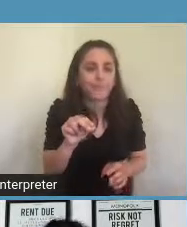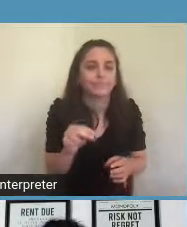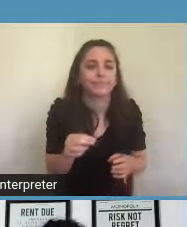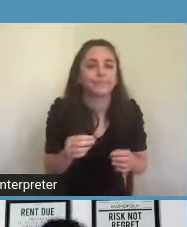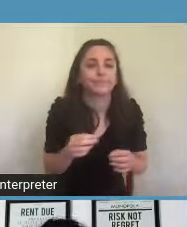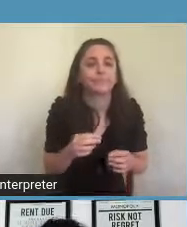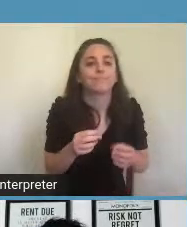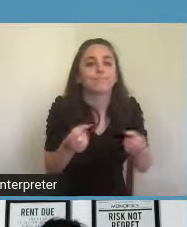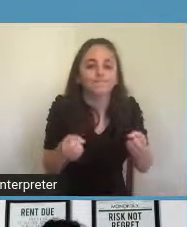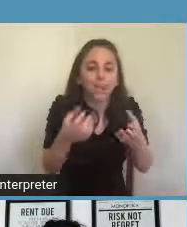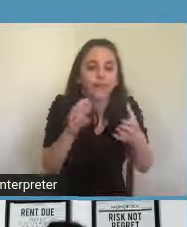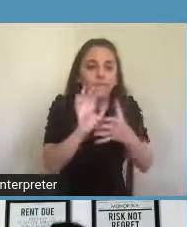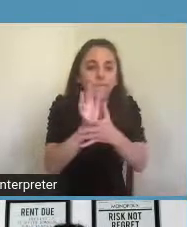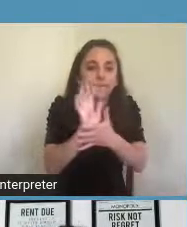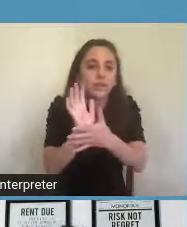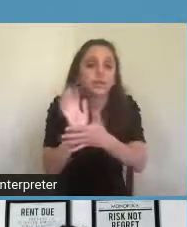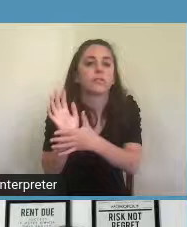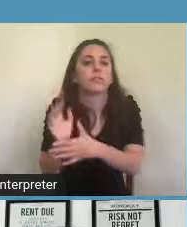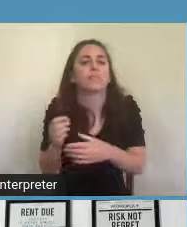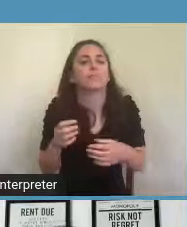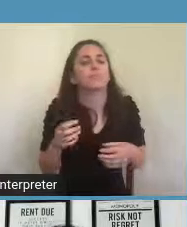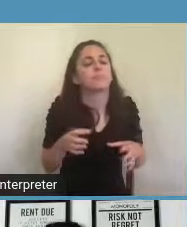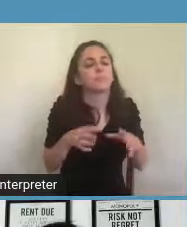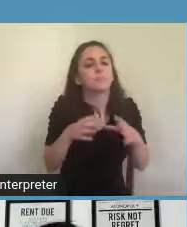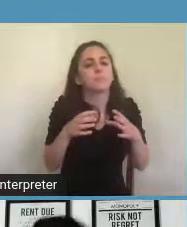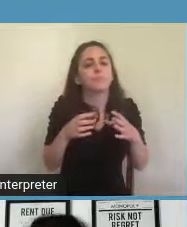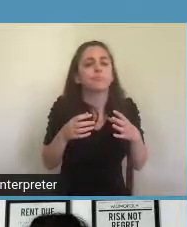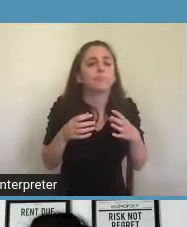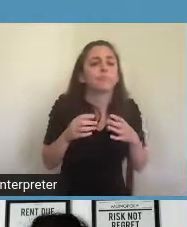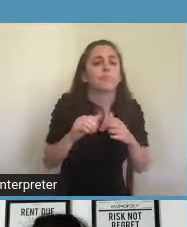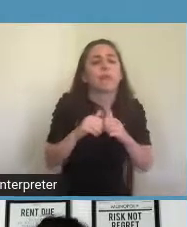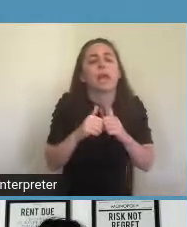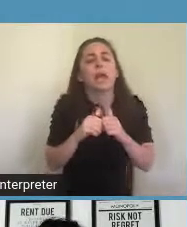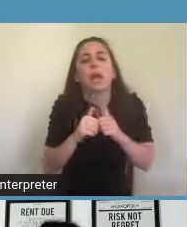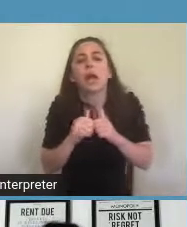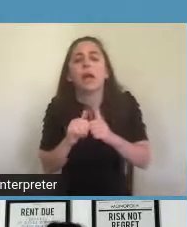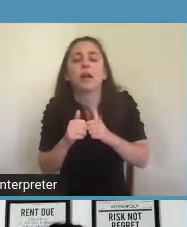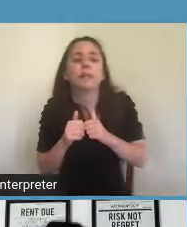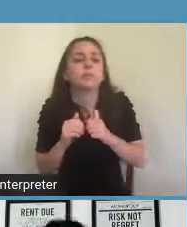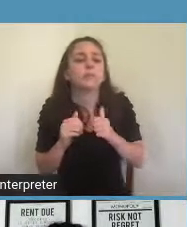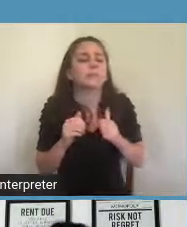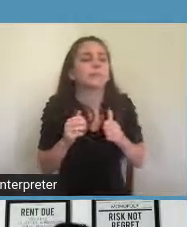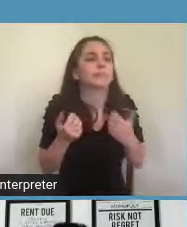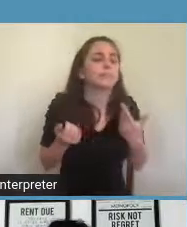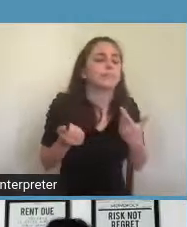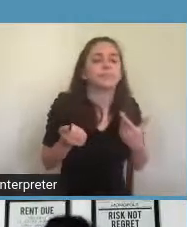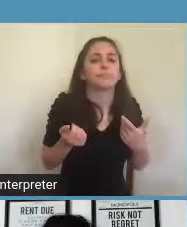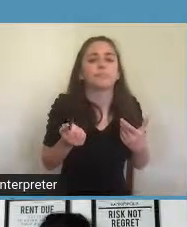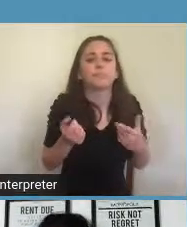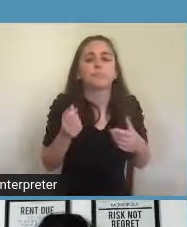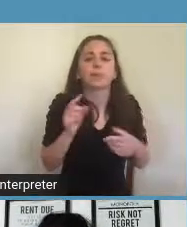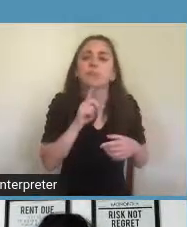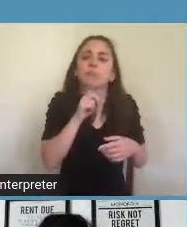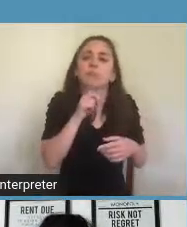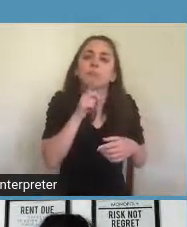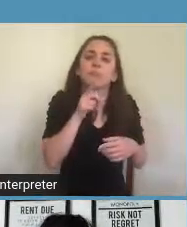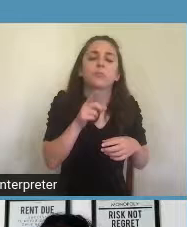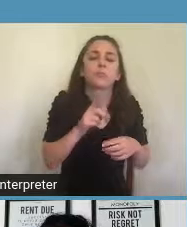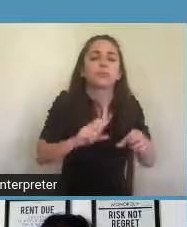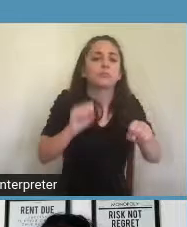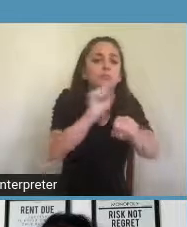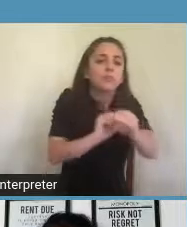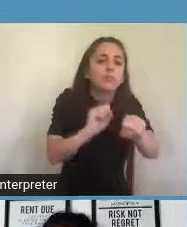of content you have with just the hard work you've put into creating this particular piece.